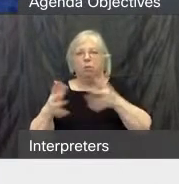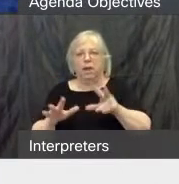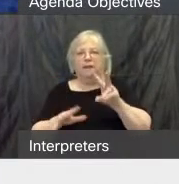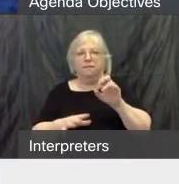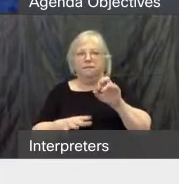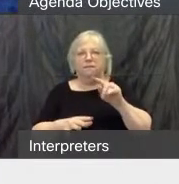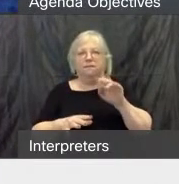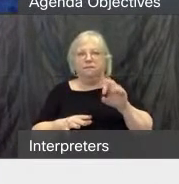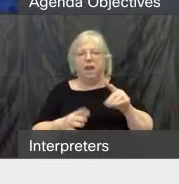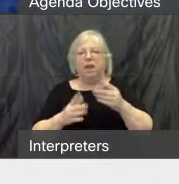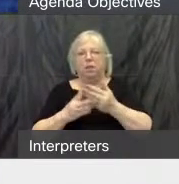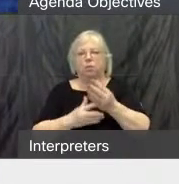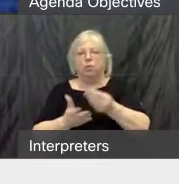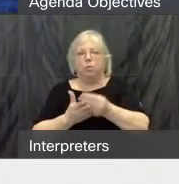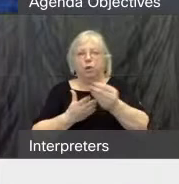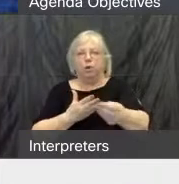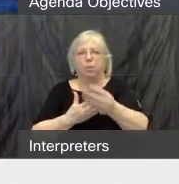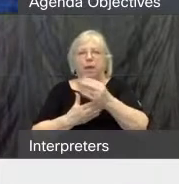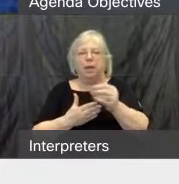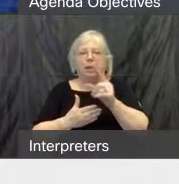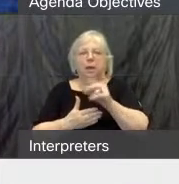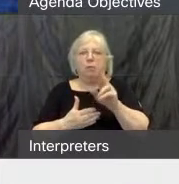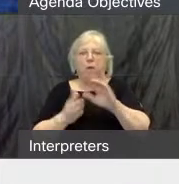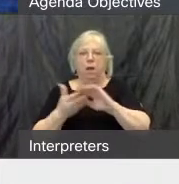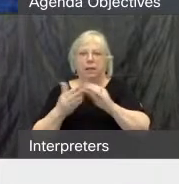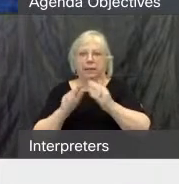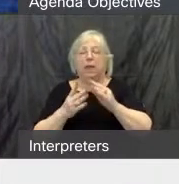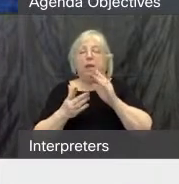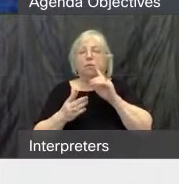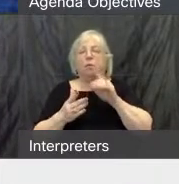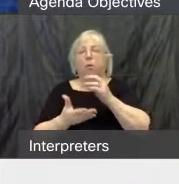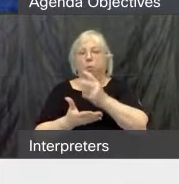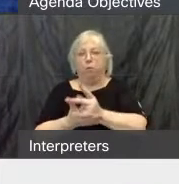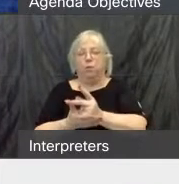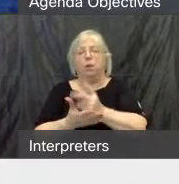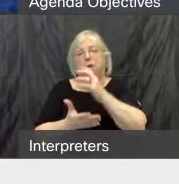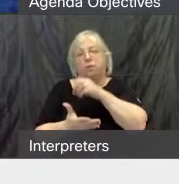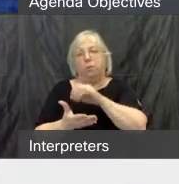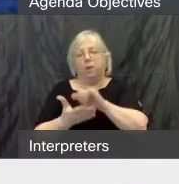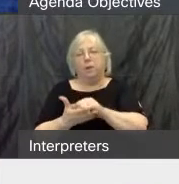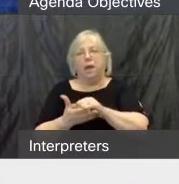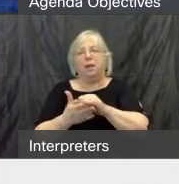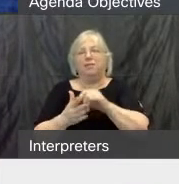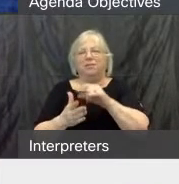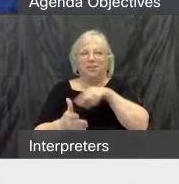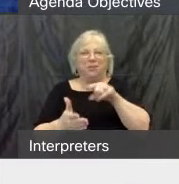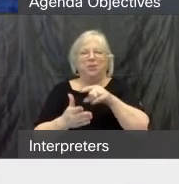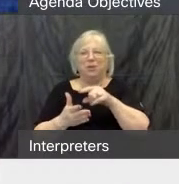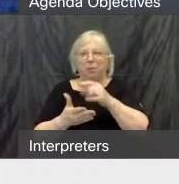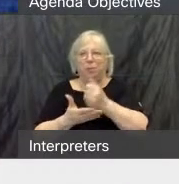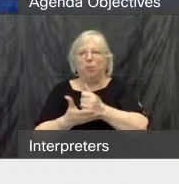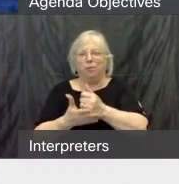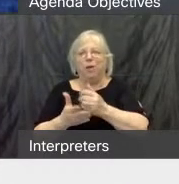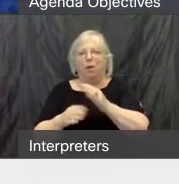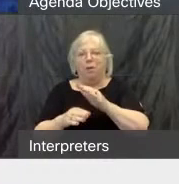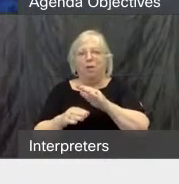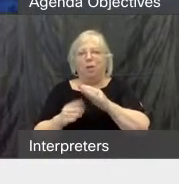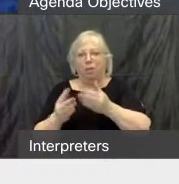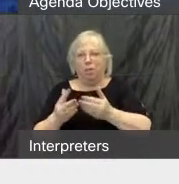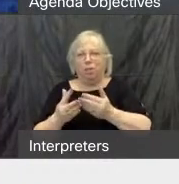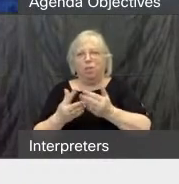vetted through procurement in the city of Little Rock to be approved, assuming they approves through the agenda and through the board. Vetted through